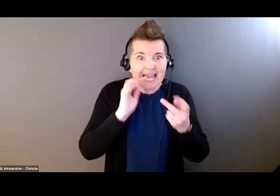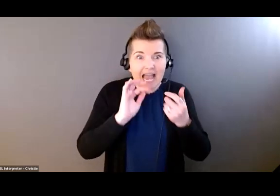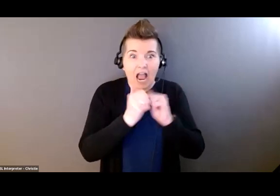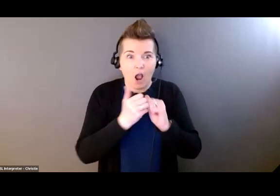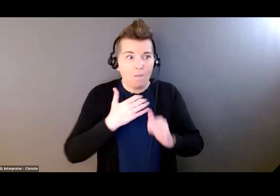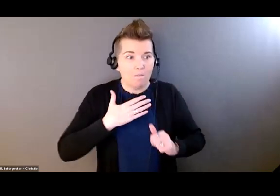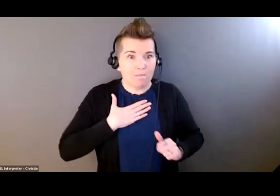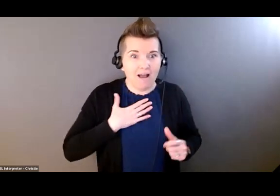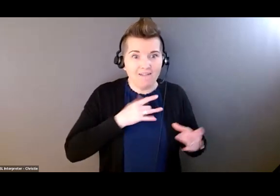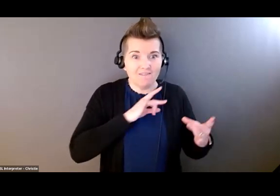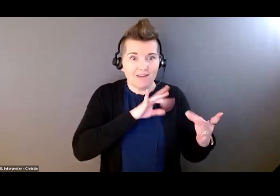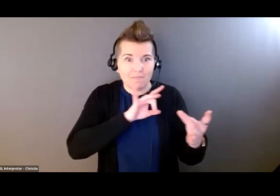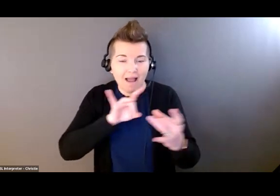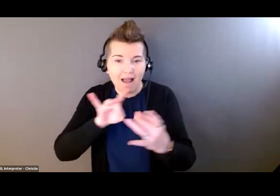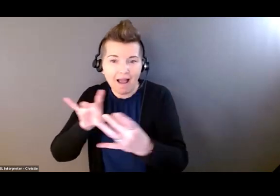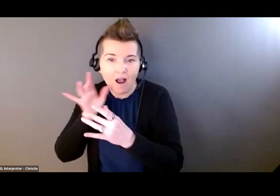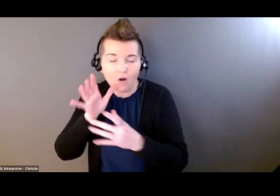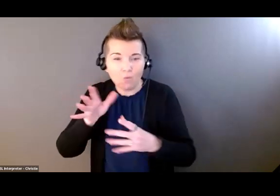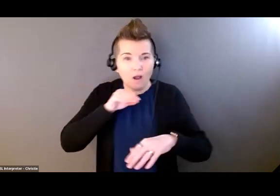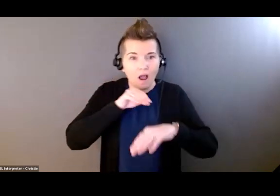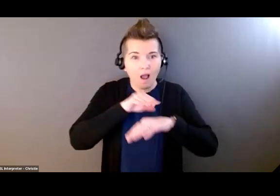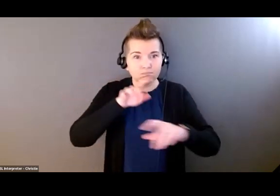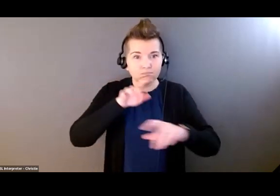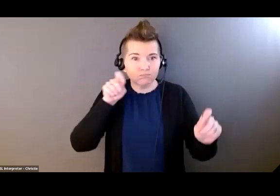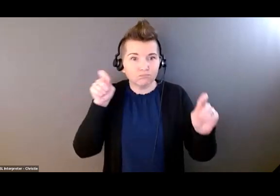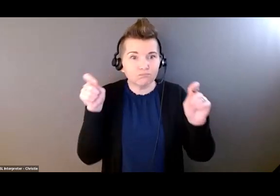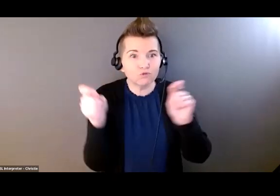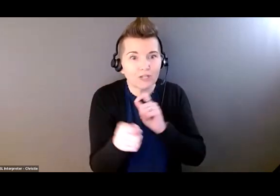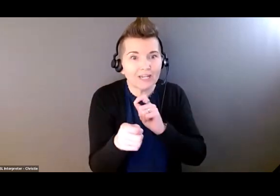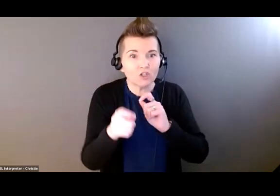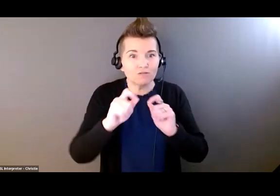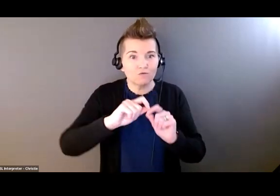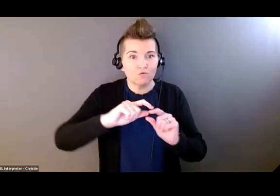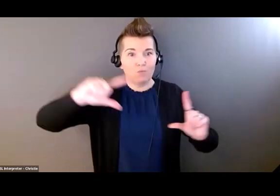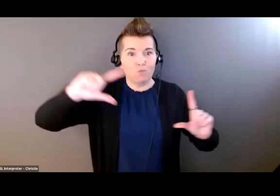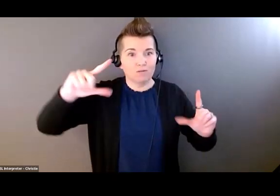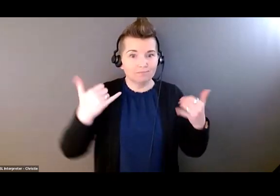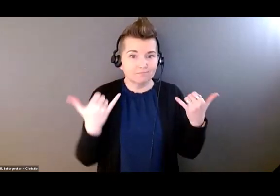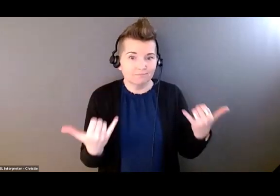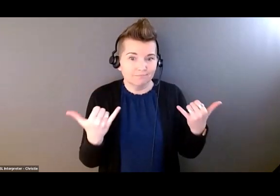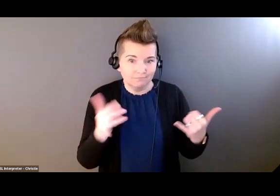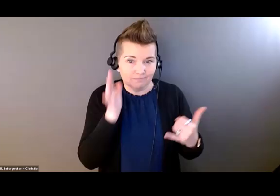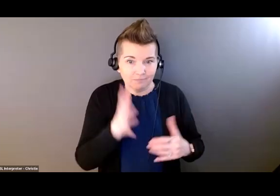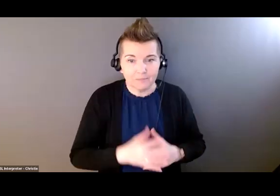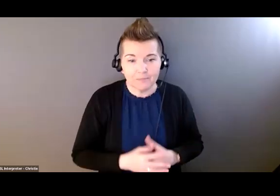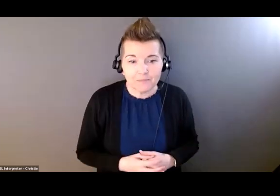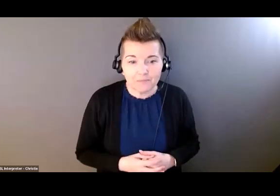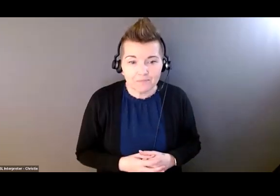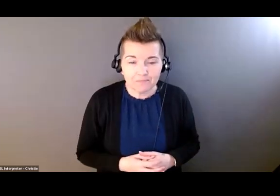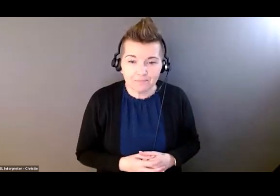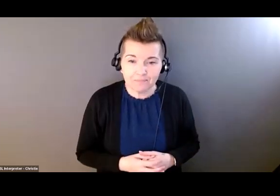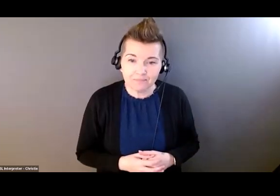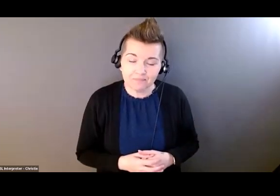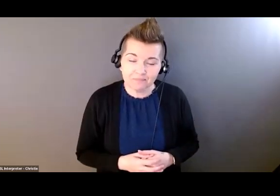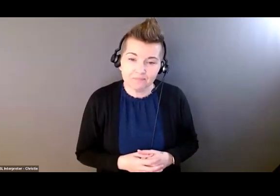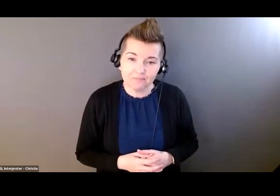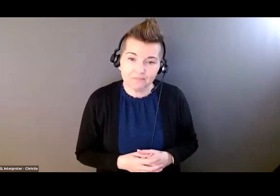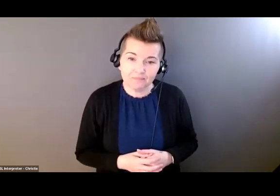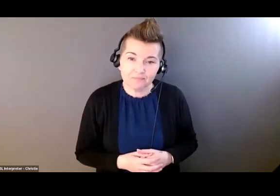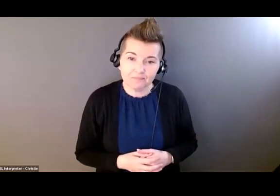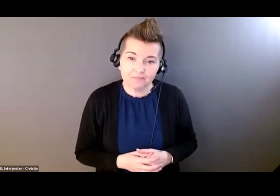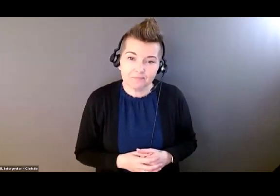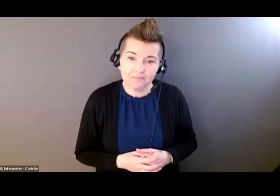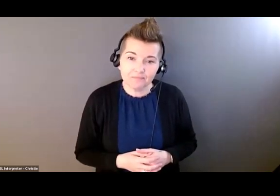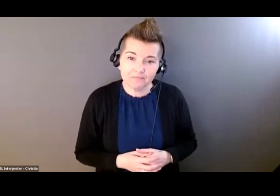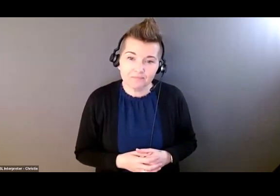excited to engage. And it was fascinating to see in real time how my feedback shaped how it is that we articulated the framework that you